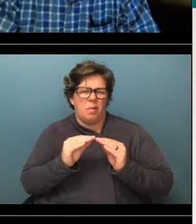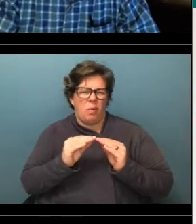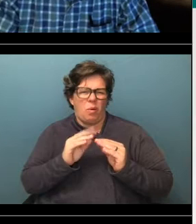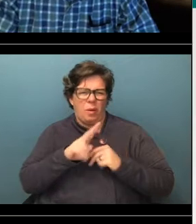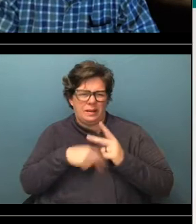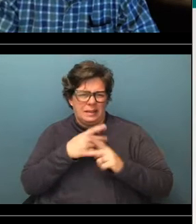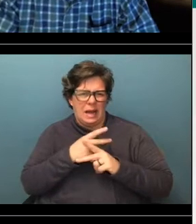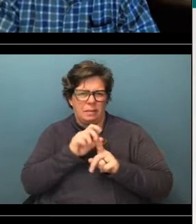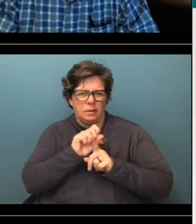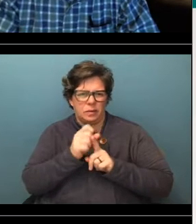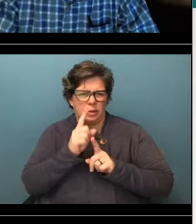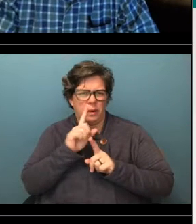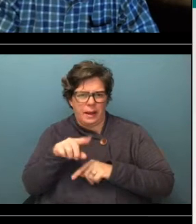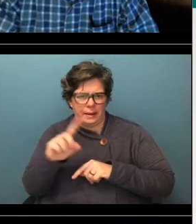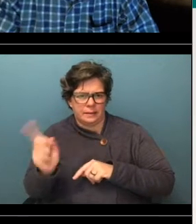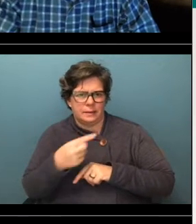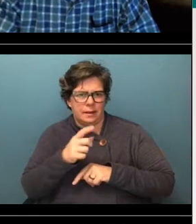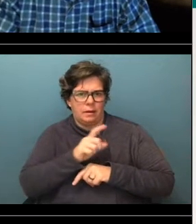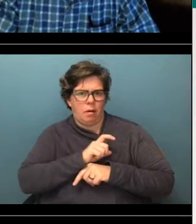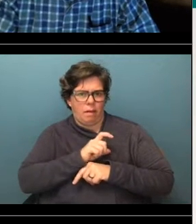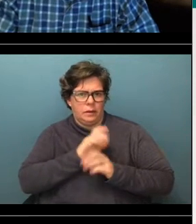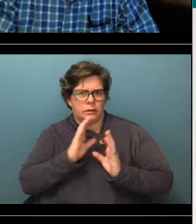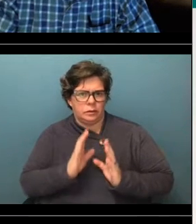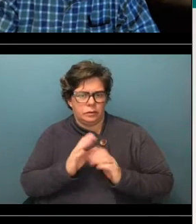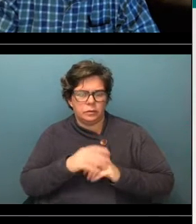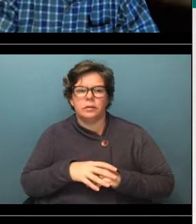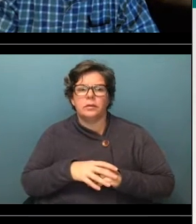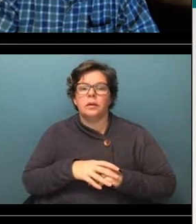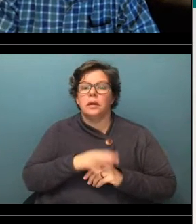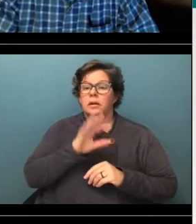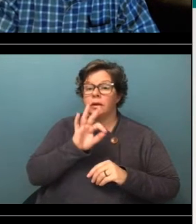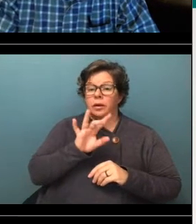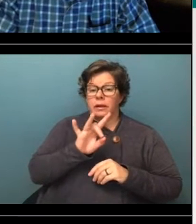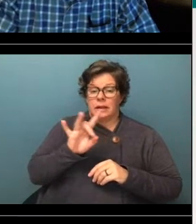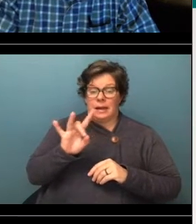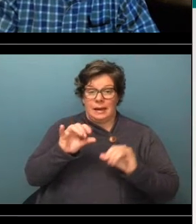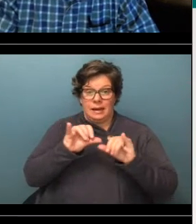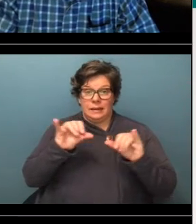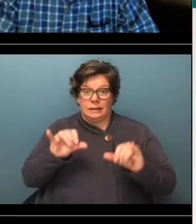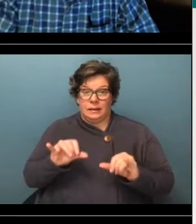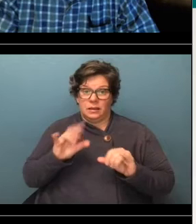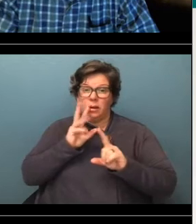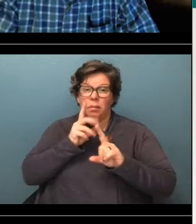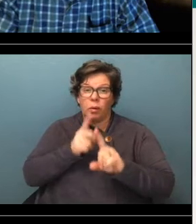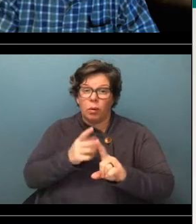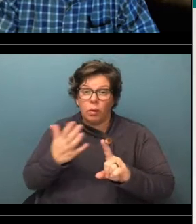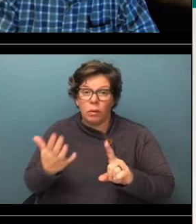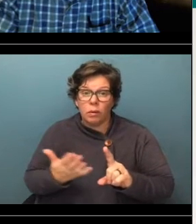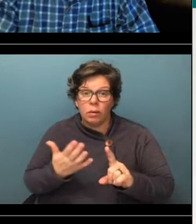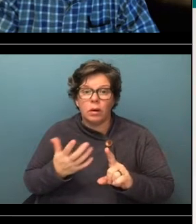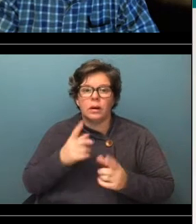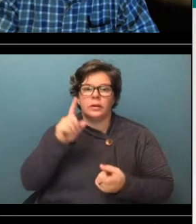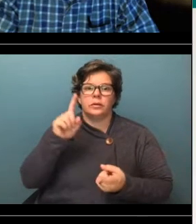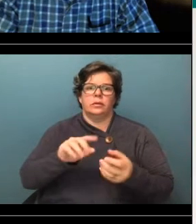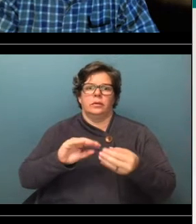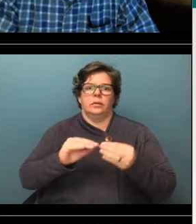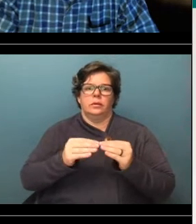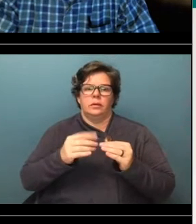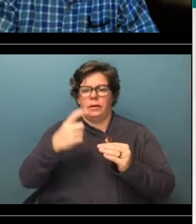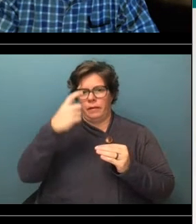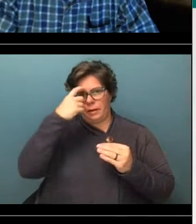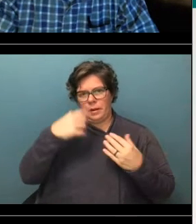details a little bit later on. So the intention of the 988 system is to reduce the number of mental